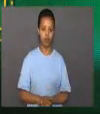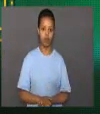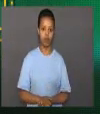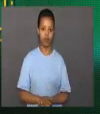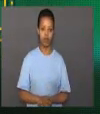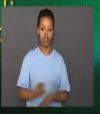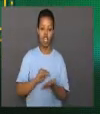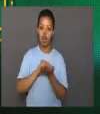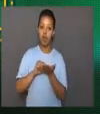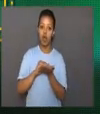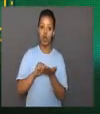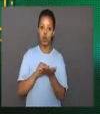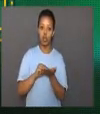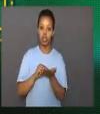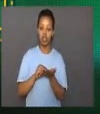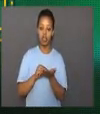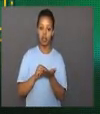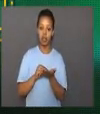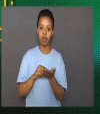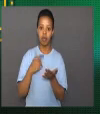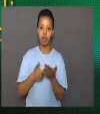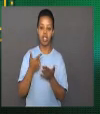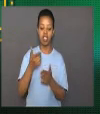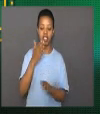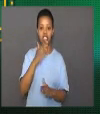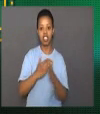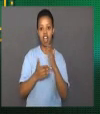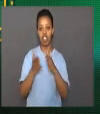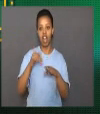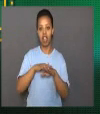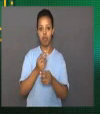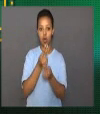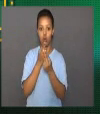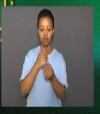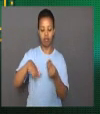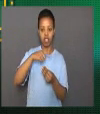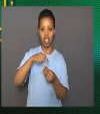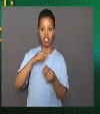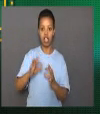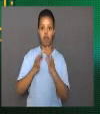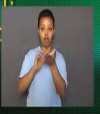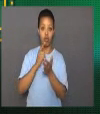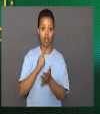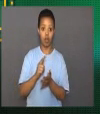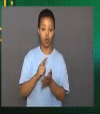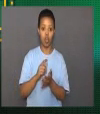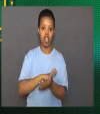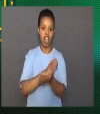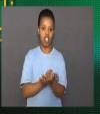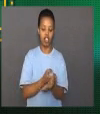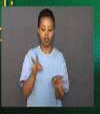The molecules that are moved through the stages of the nutrient cycle store